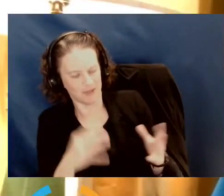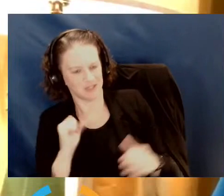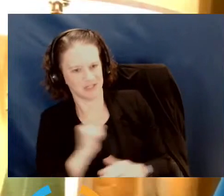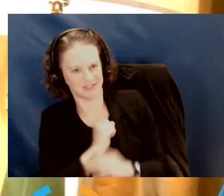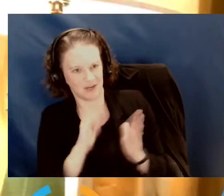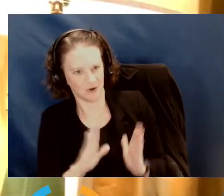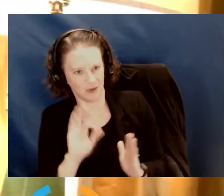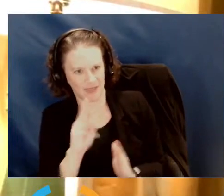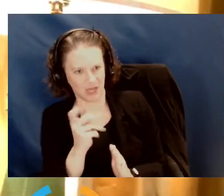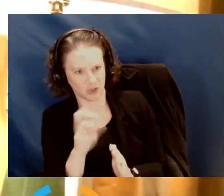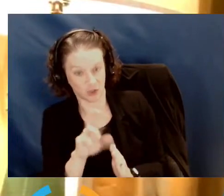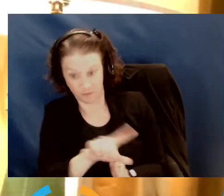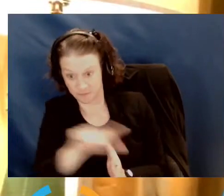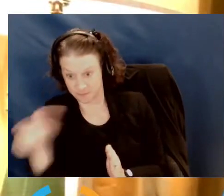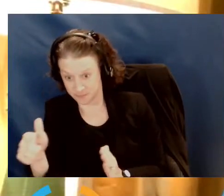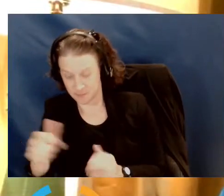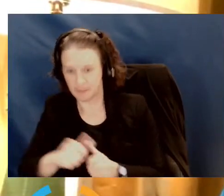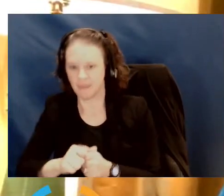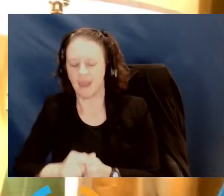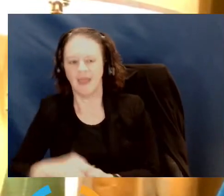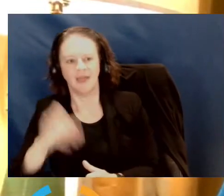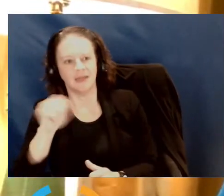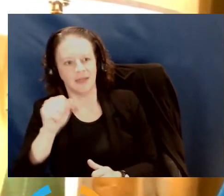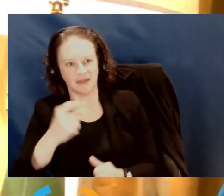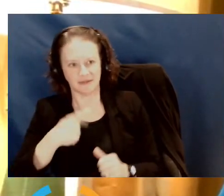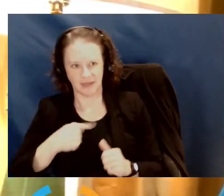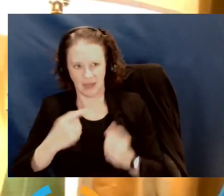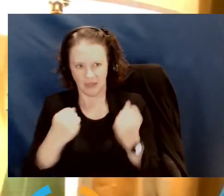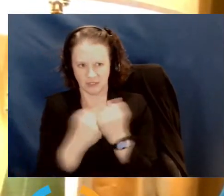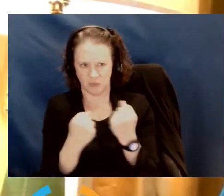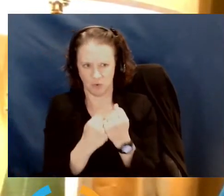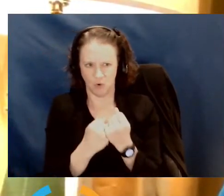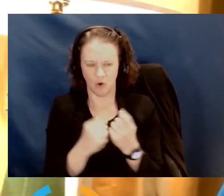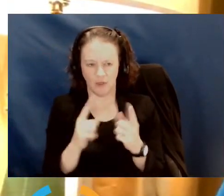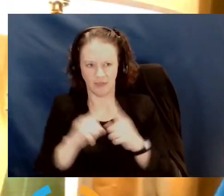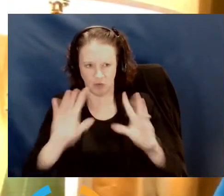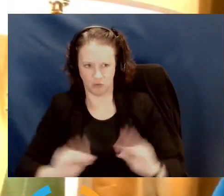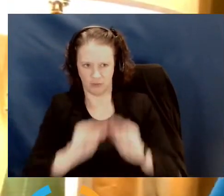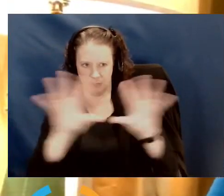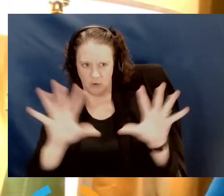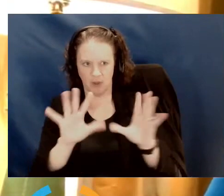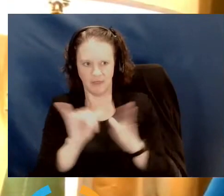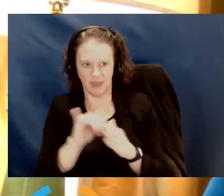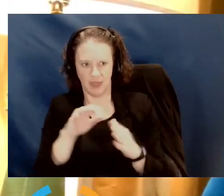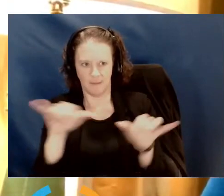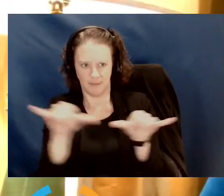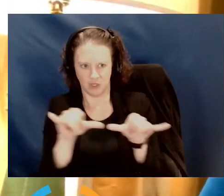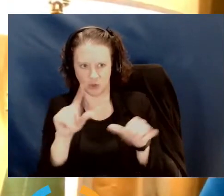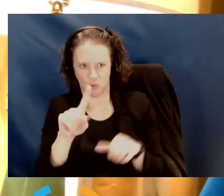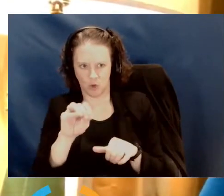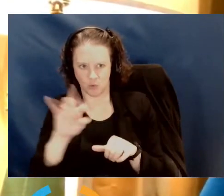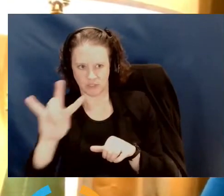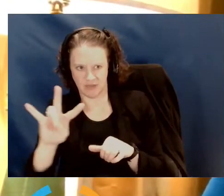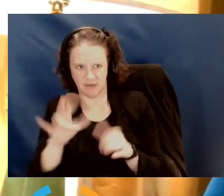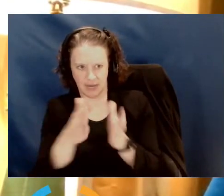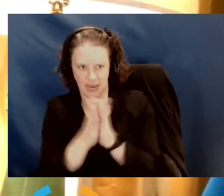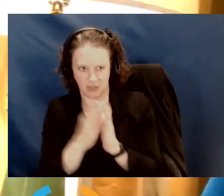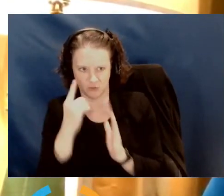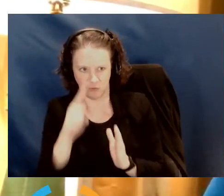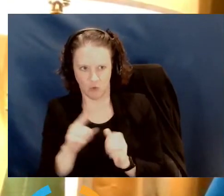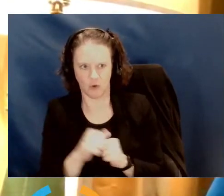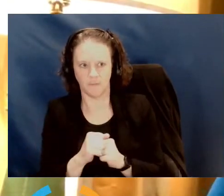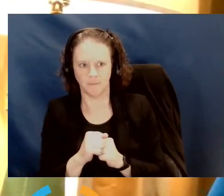Well, thank you. Yes, I do support the transparency that is called for in Measure 107. And I don't like